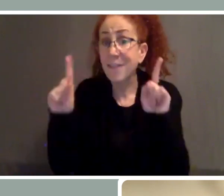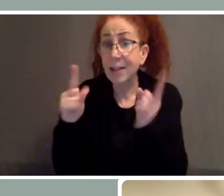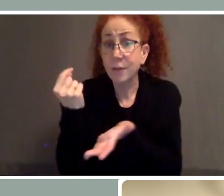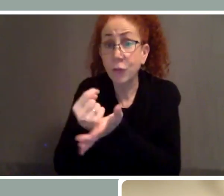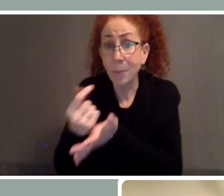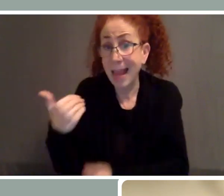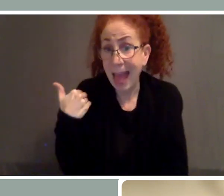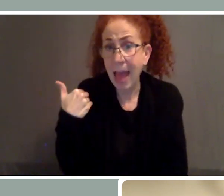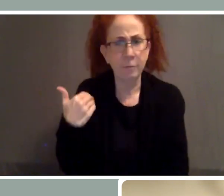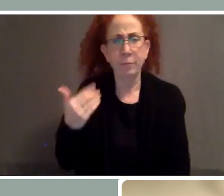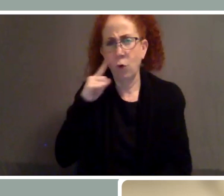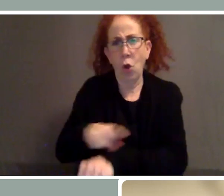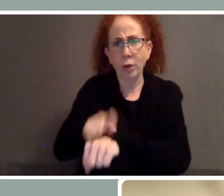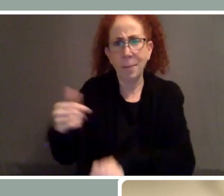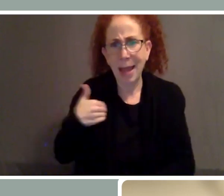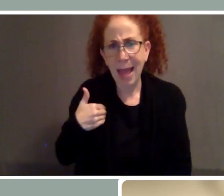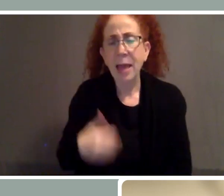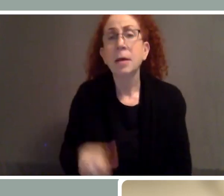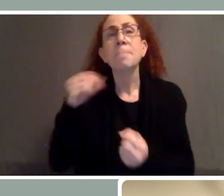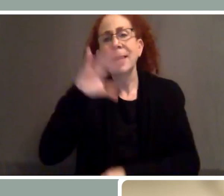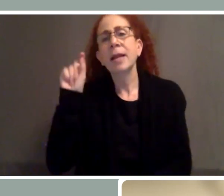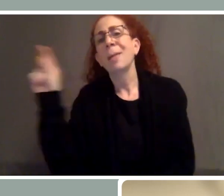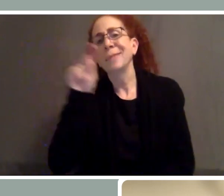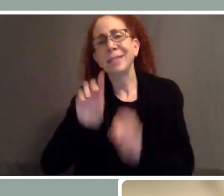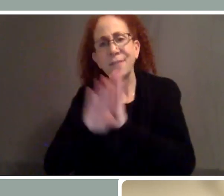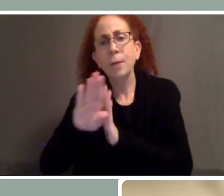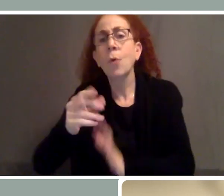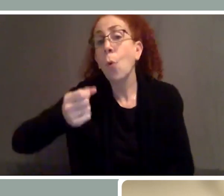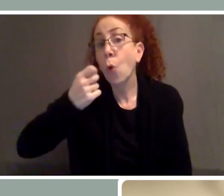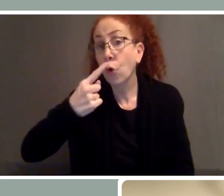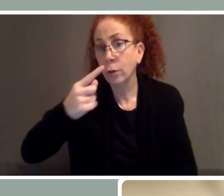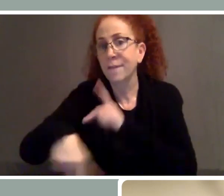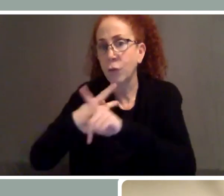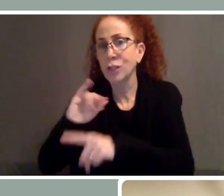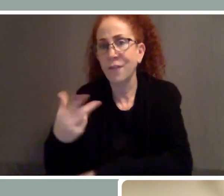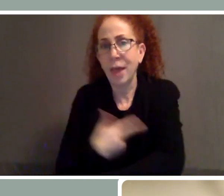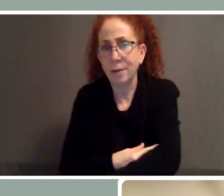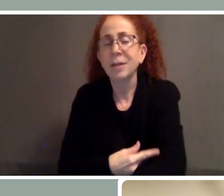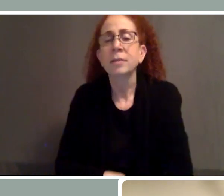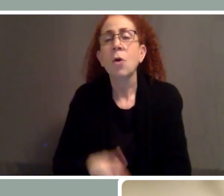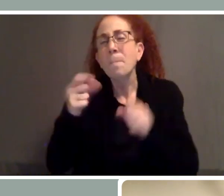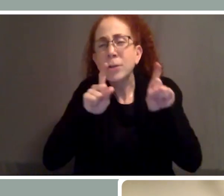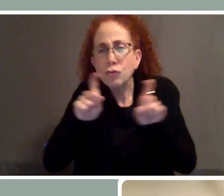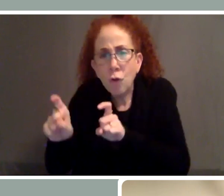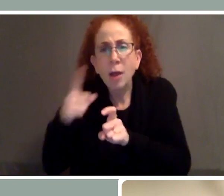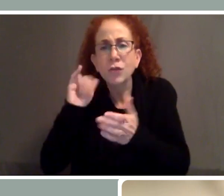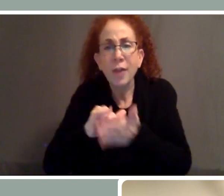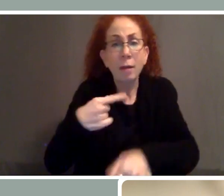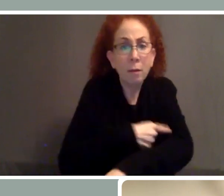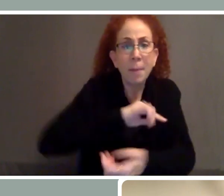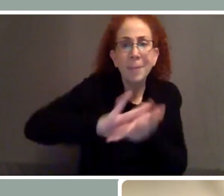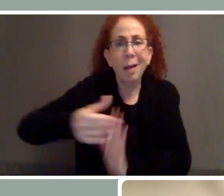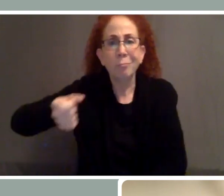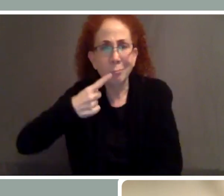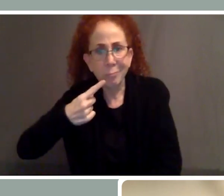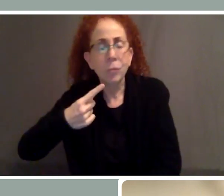that we've had around for a long time, and companies have been developing oral versions of it. So there are a number of trials presented about